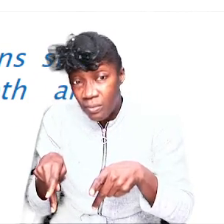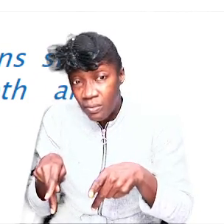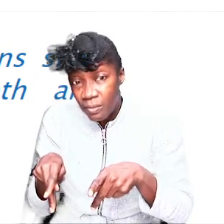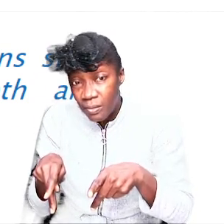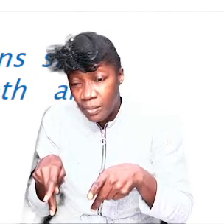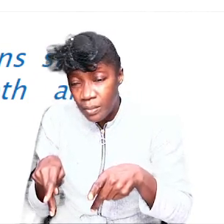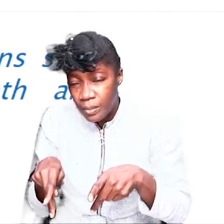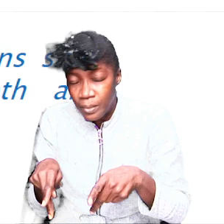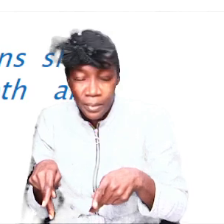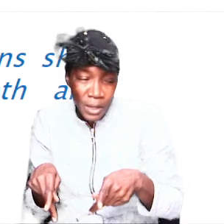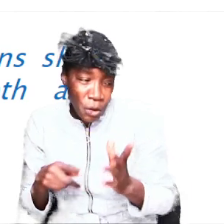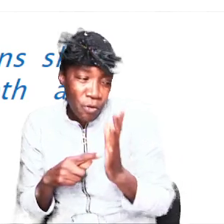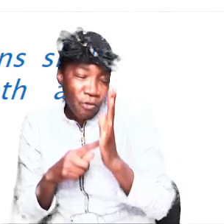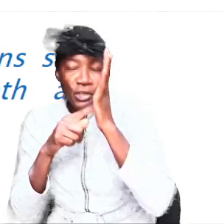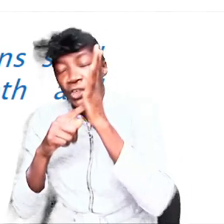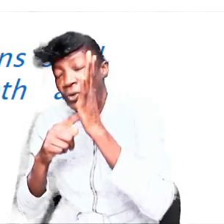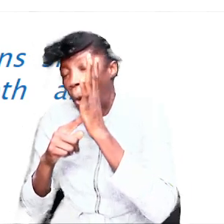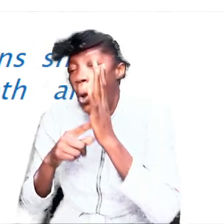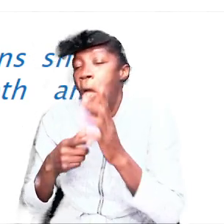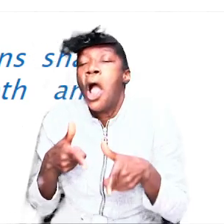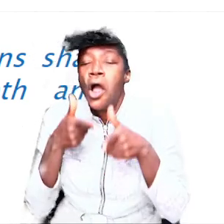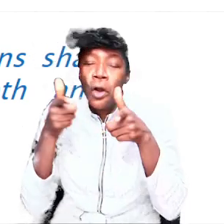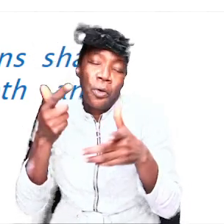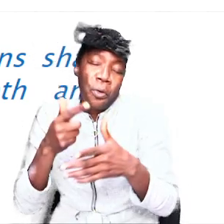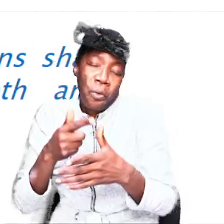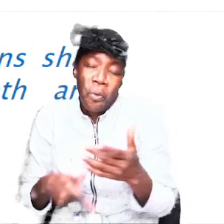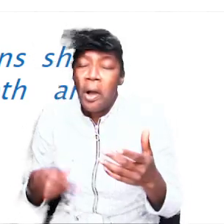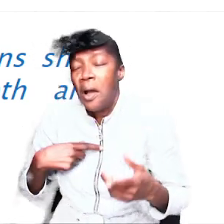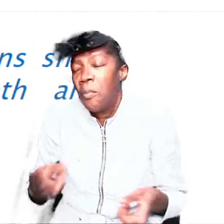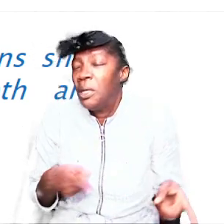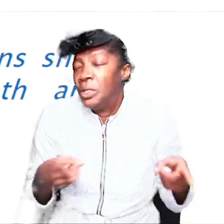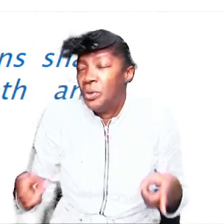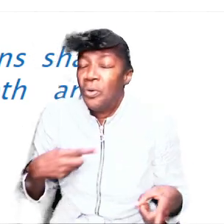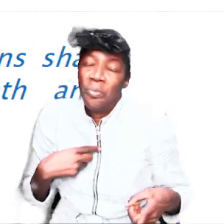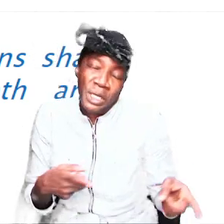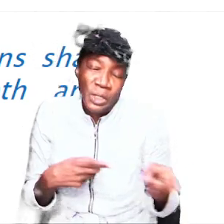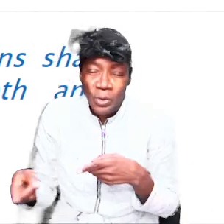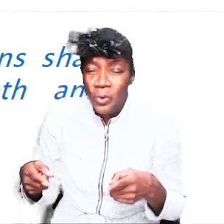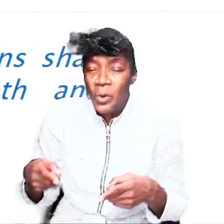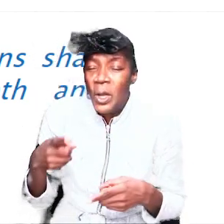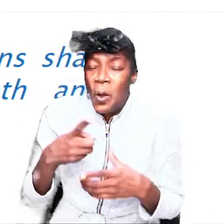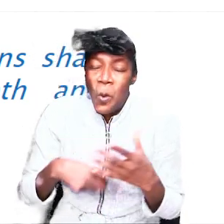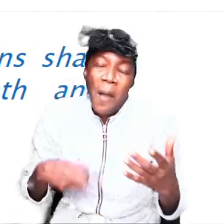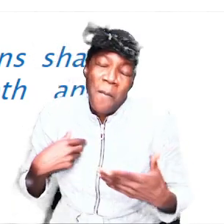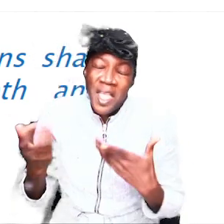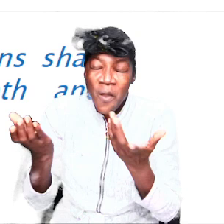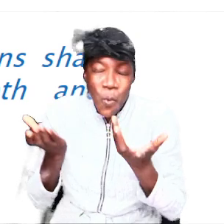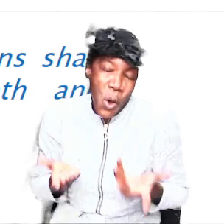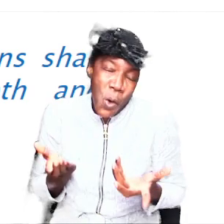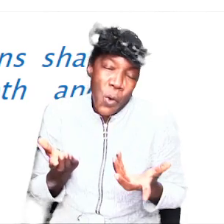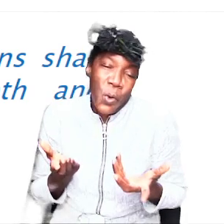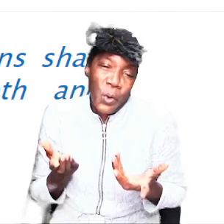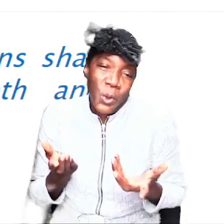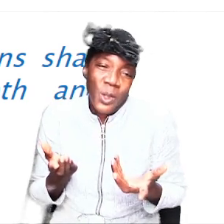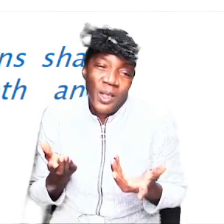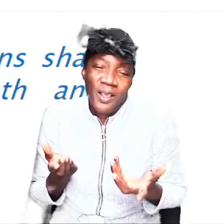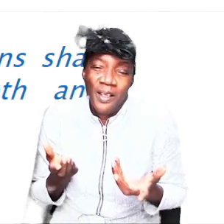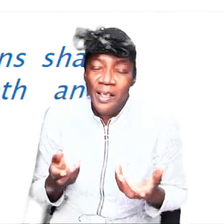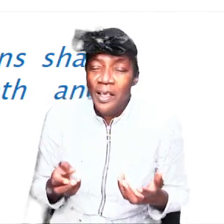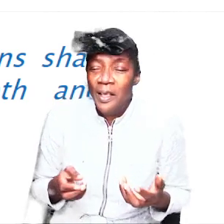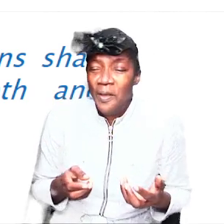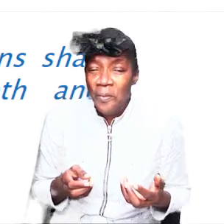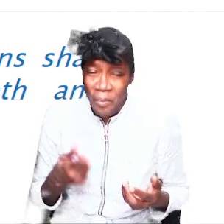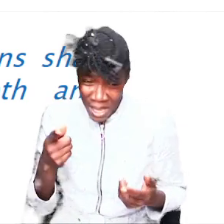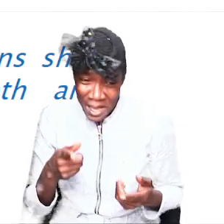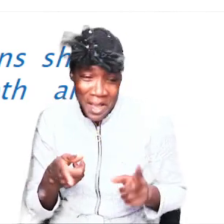Look what I did. This is my trophy I can do with the king, this great king, whatever I will. I can